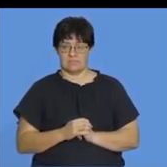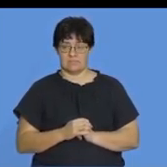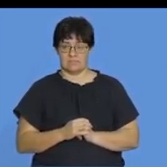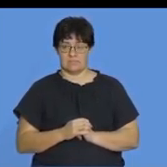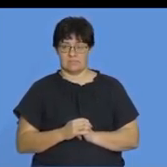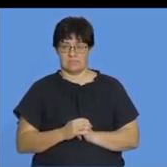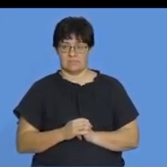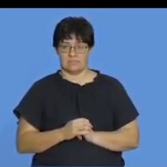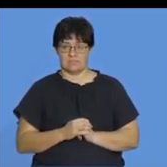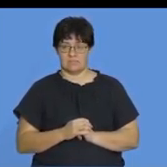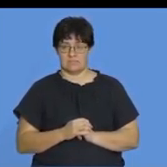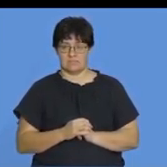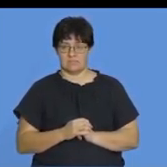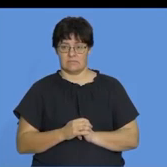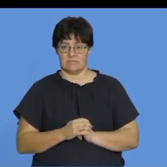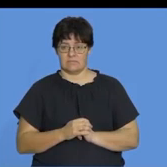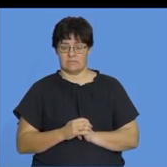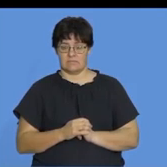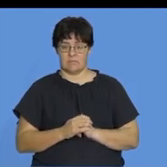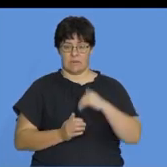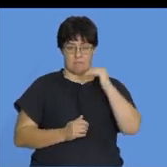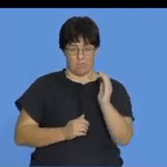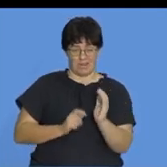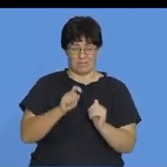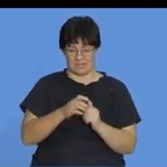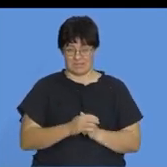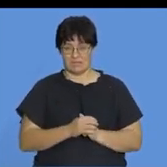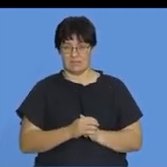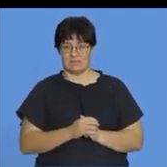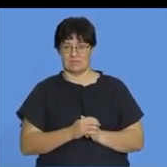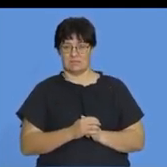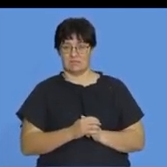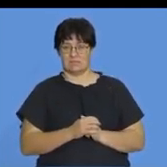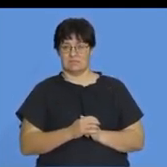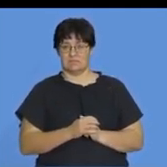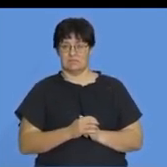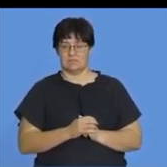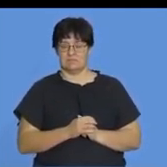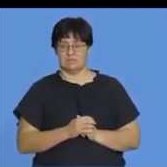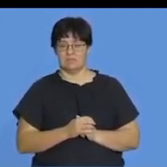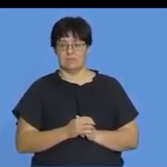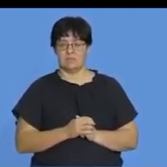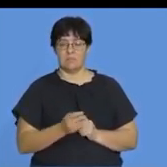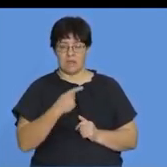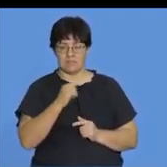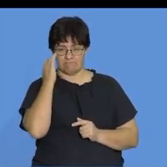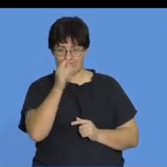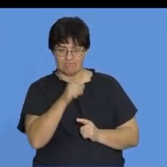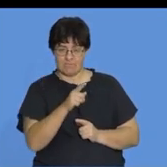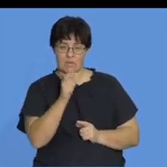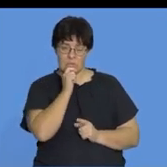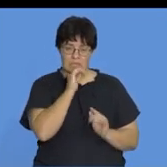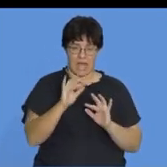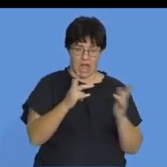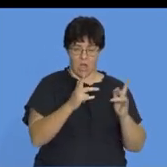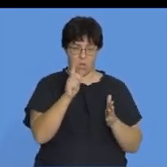Okay, if we can just put a bracket there so that it becomes very accurate. So you need to familiarize yourself with the use